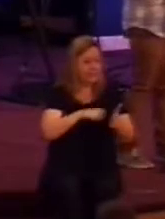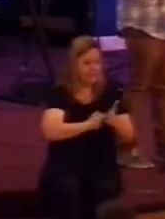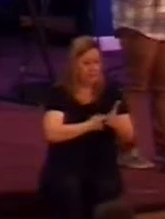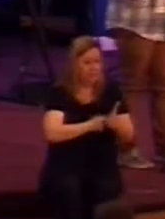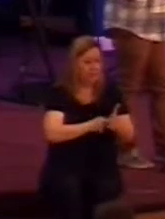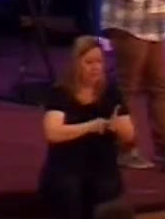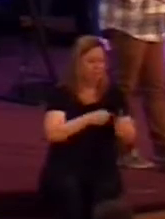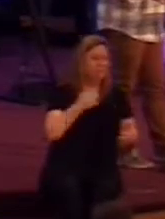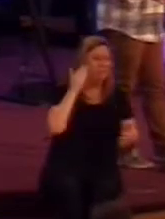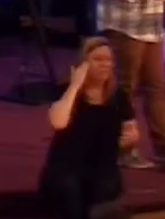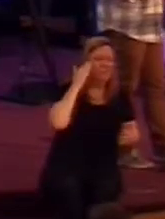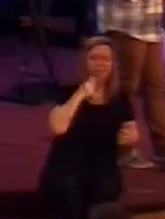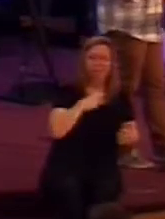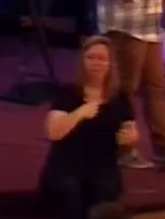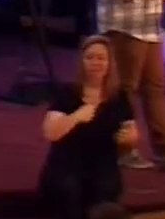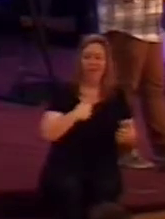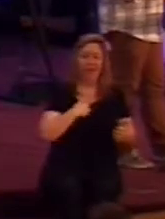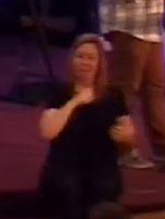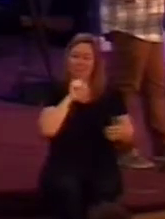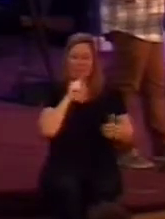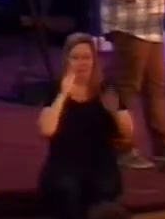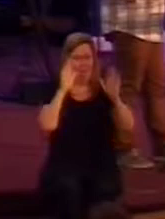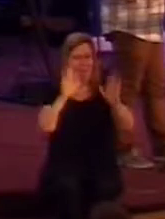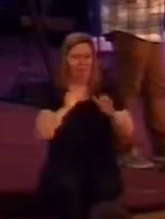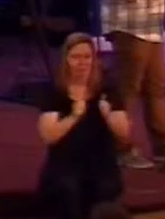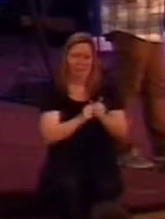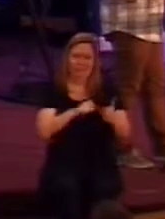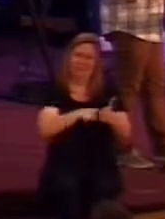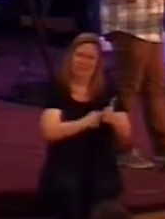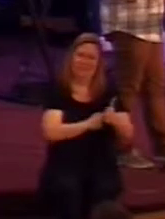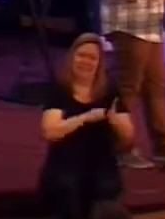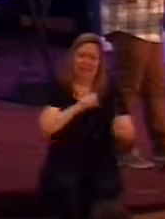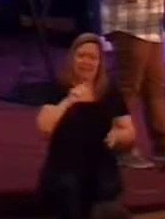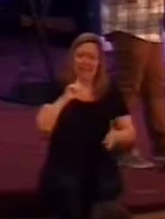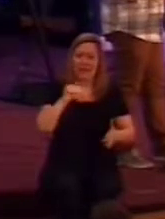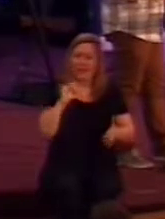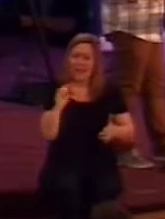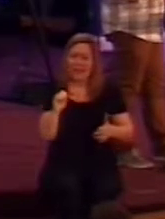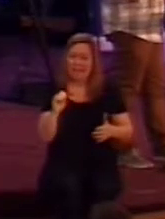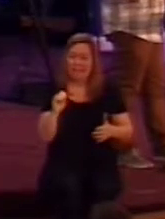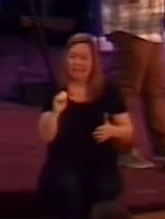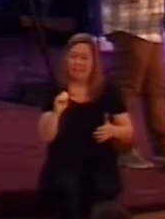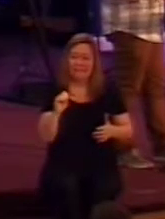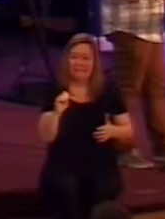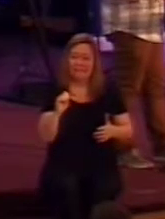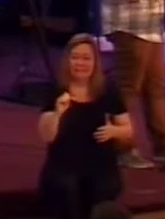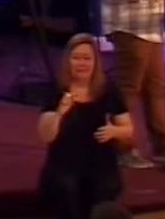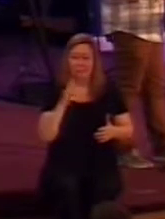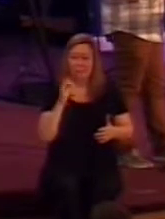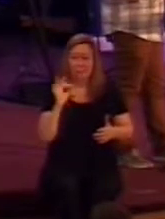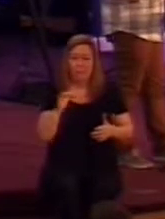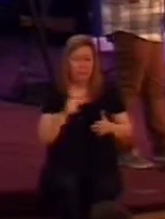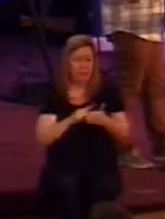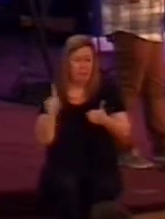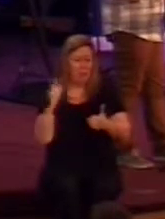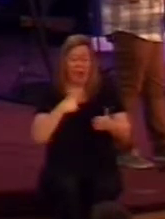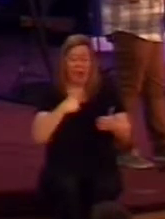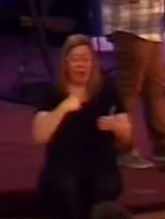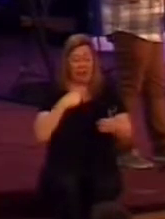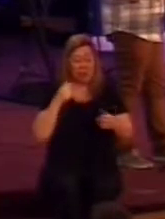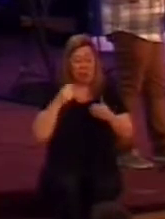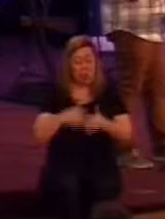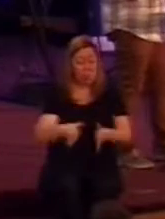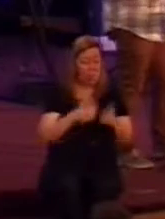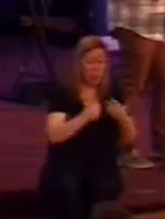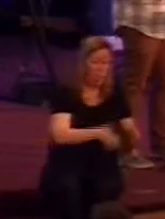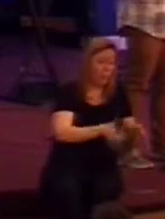that great. Clyde gave you some stories last week about keys, and for me, I lose my keys all the time. It's actually quite